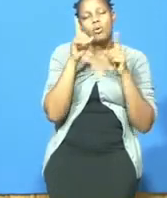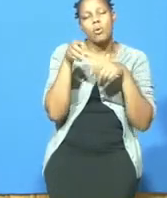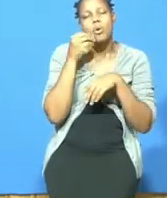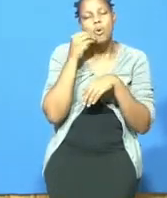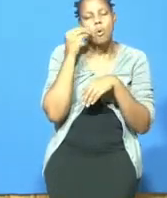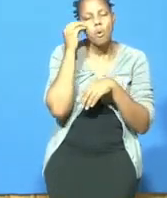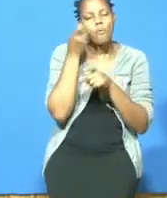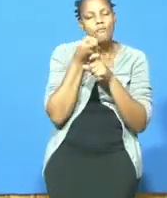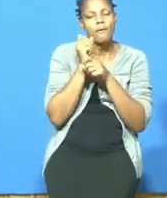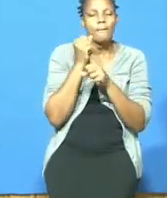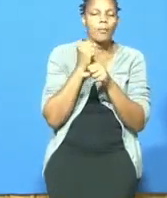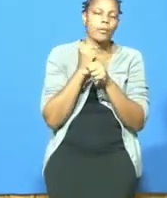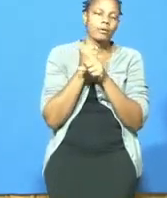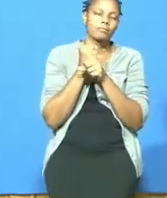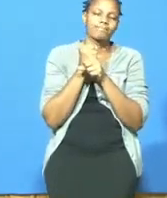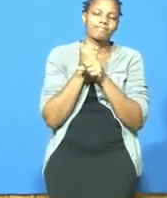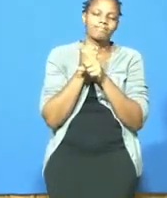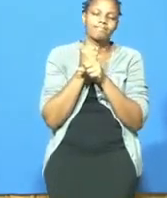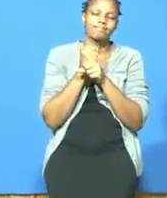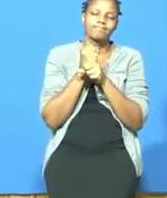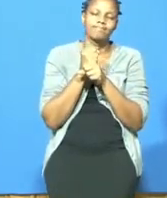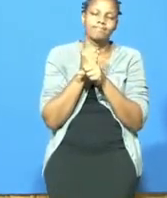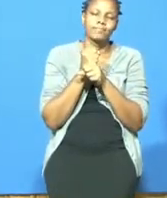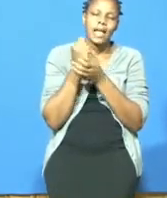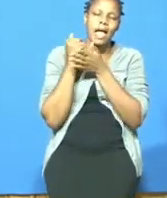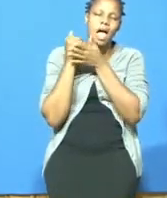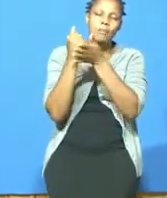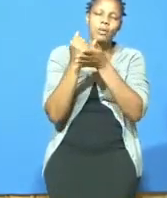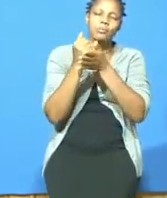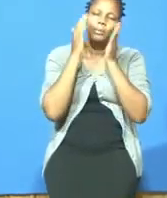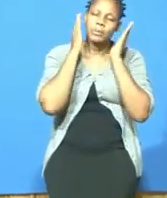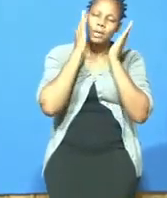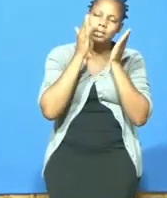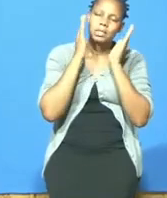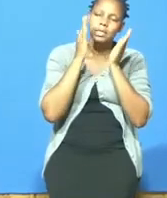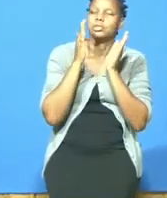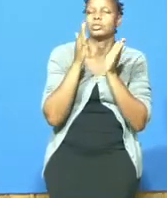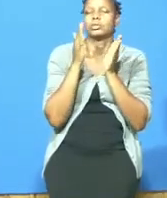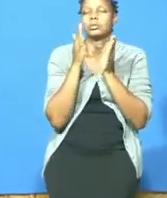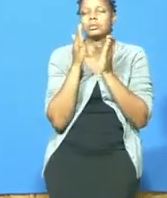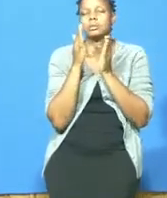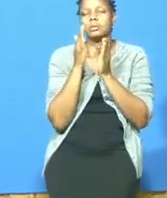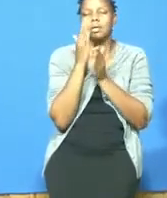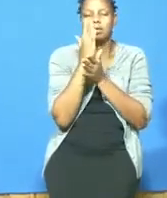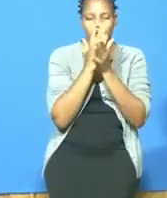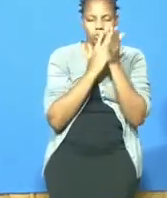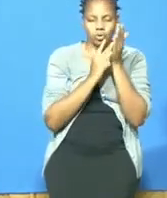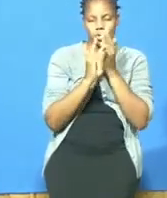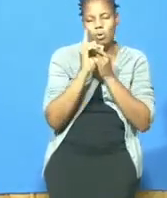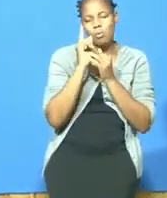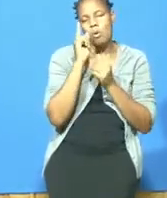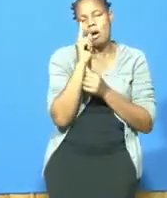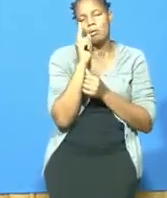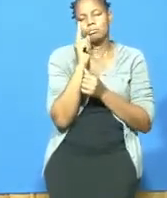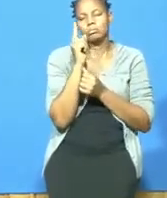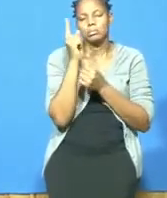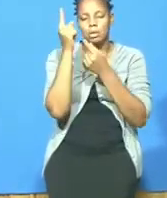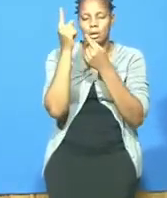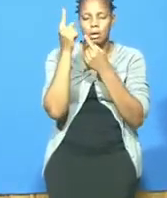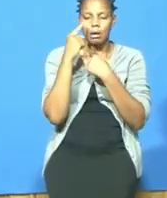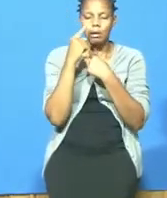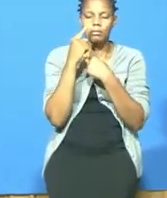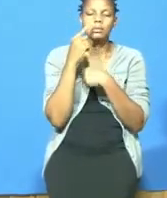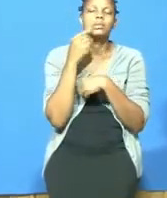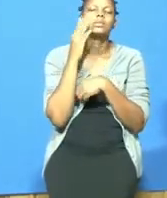God, may you arrest their attention with your Holy Spirit's power, and may somebody come to fall